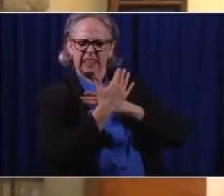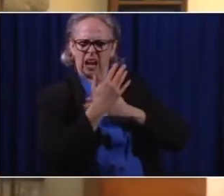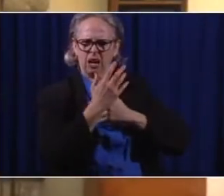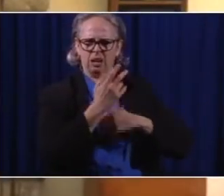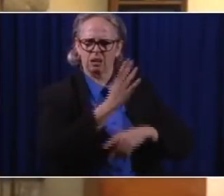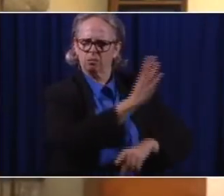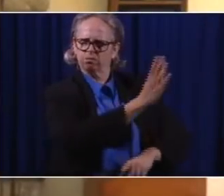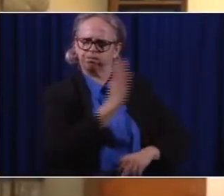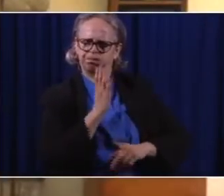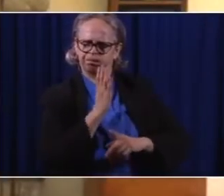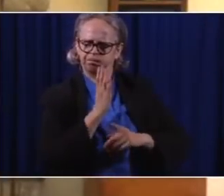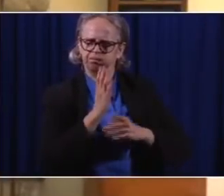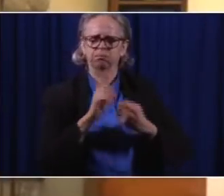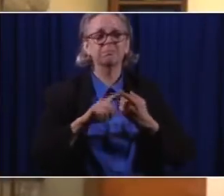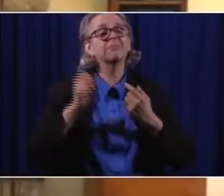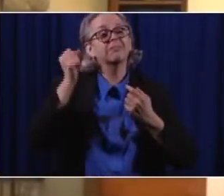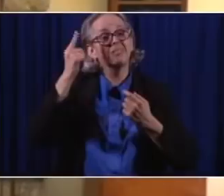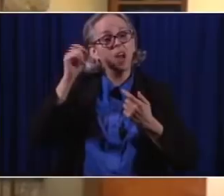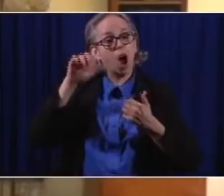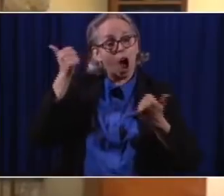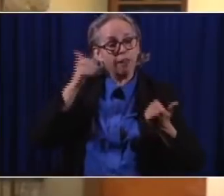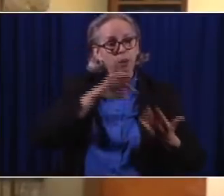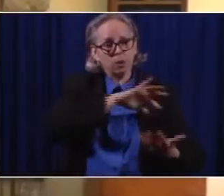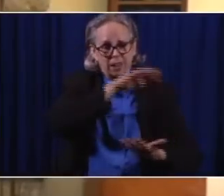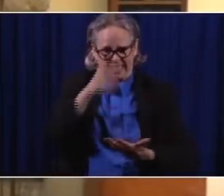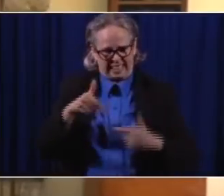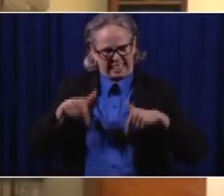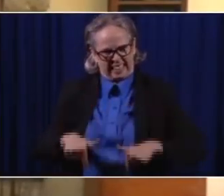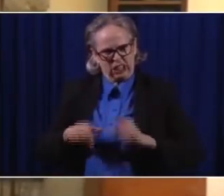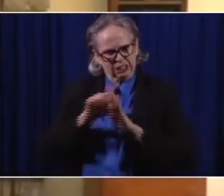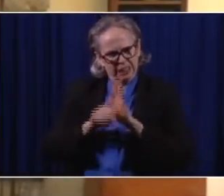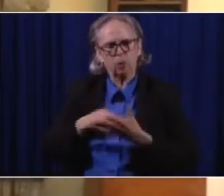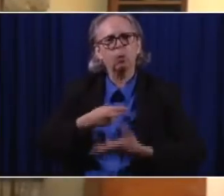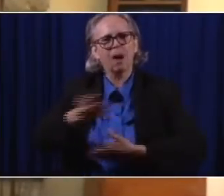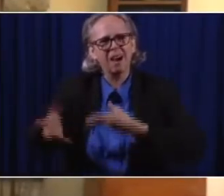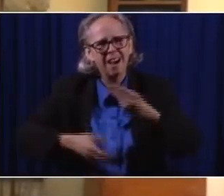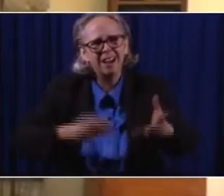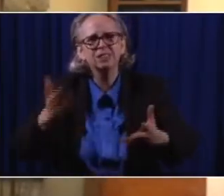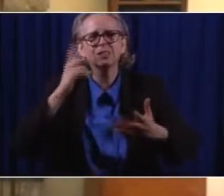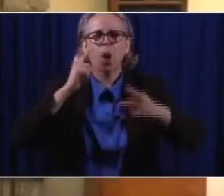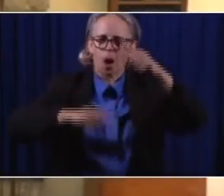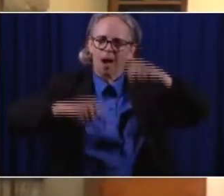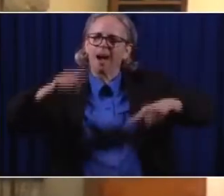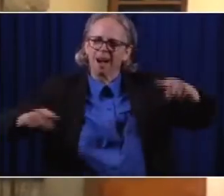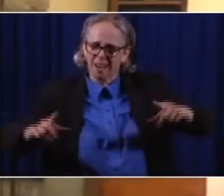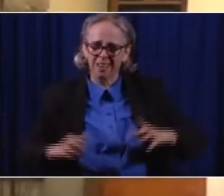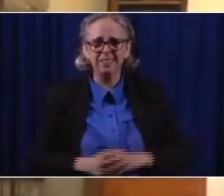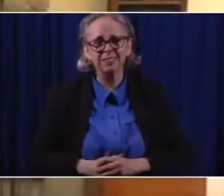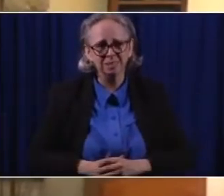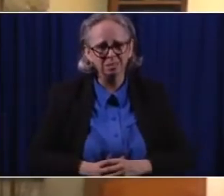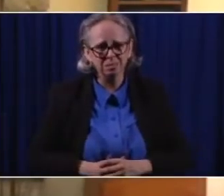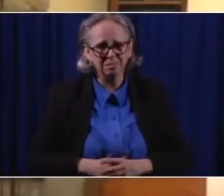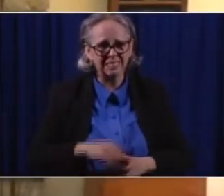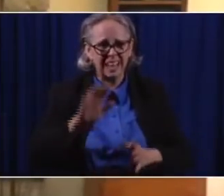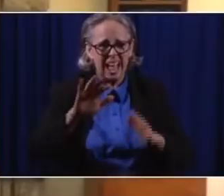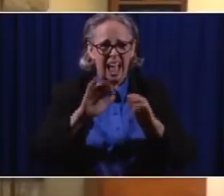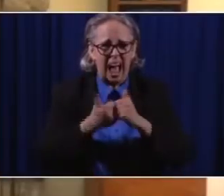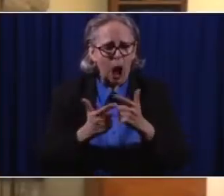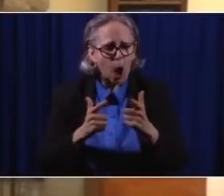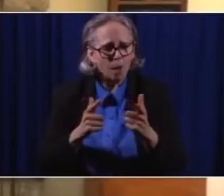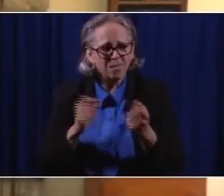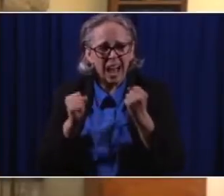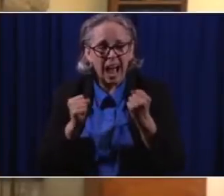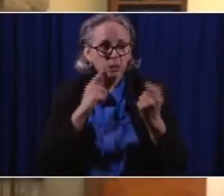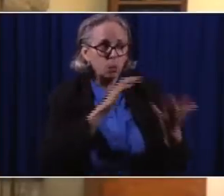going to come through us, and we will make sure it is distributed. So I can't tell you how fast this will come out.